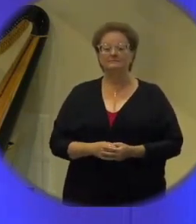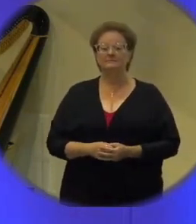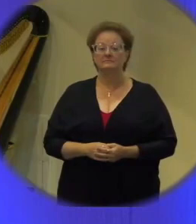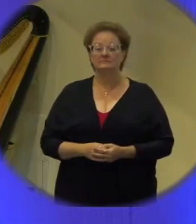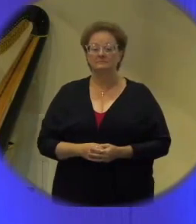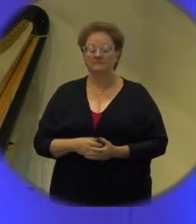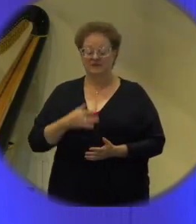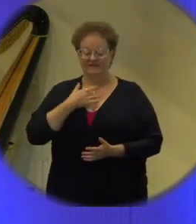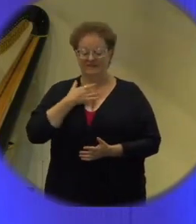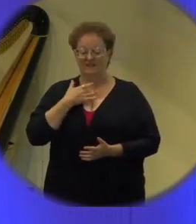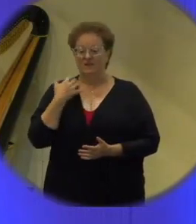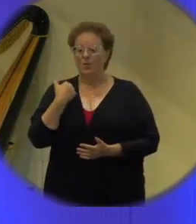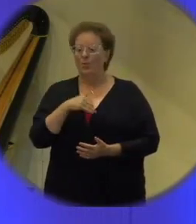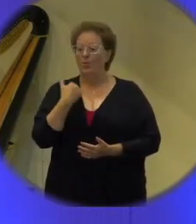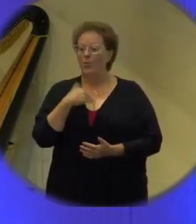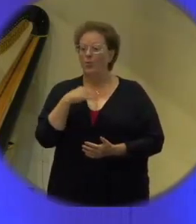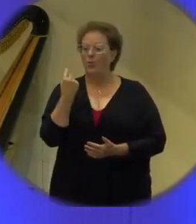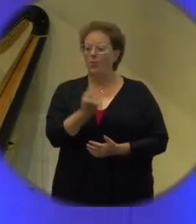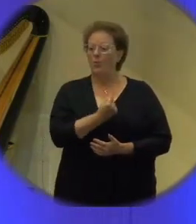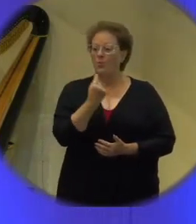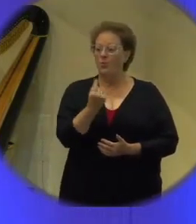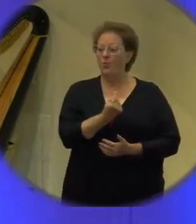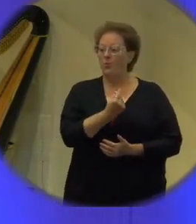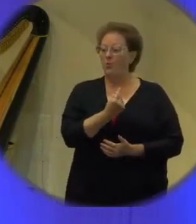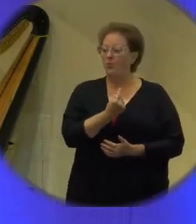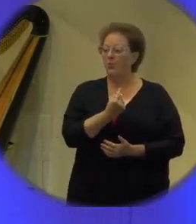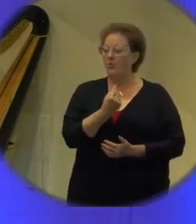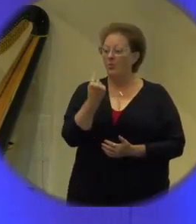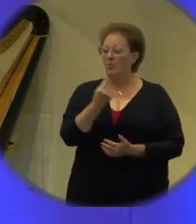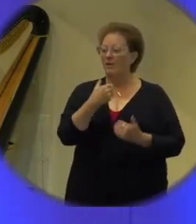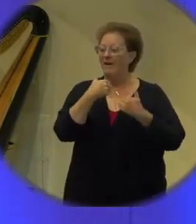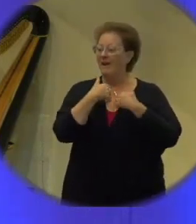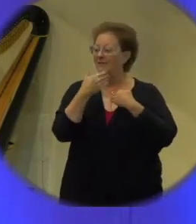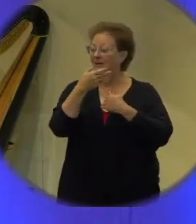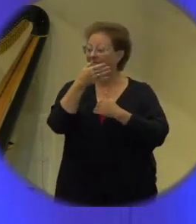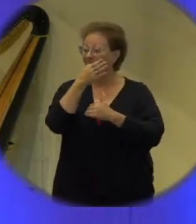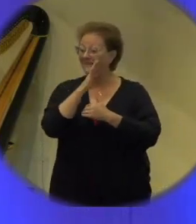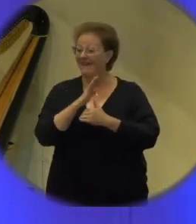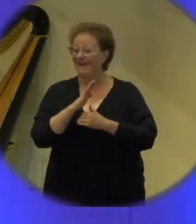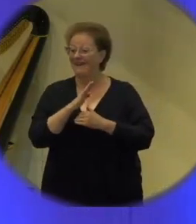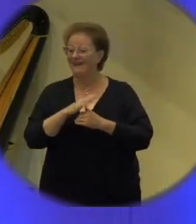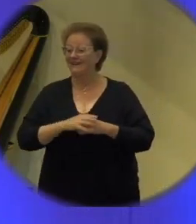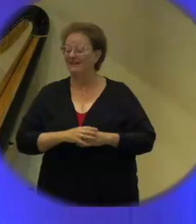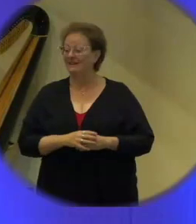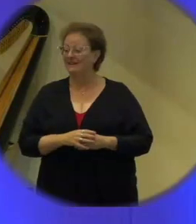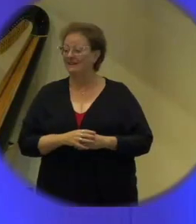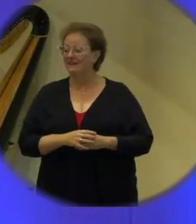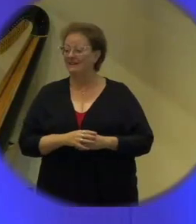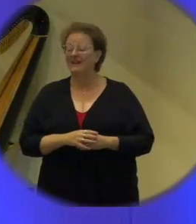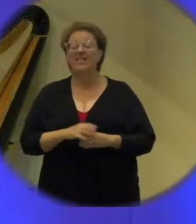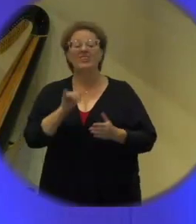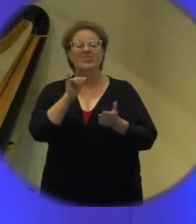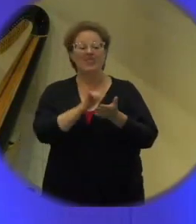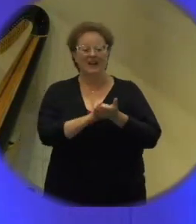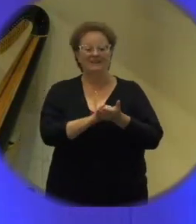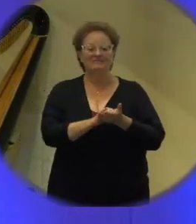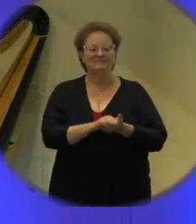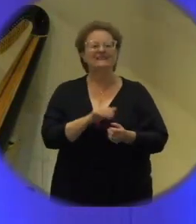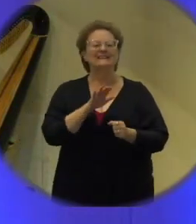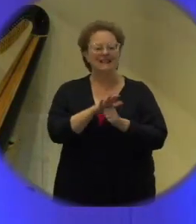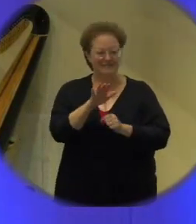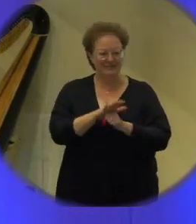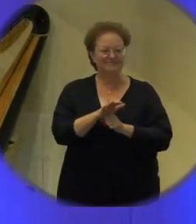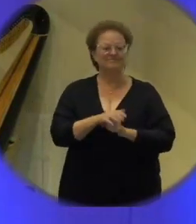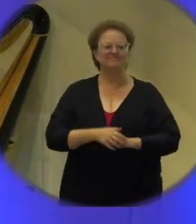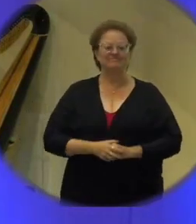is greatest, when we feel all alone, when all we have is God and our faith in him, Jesus and our faith in him, that is